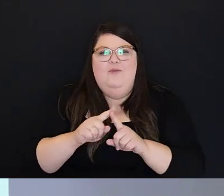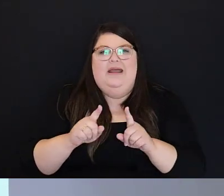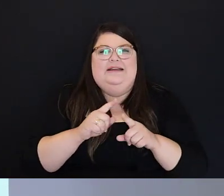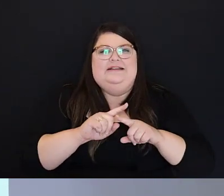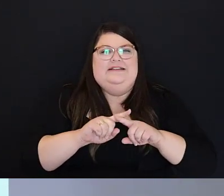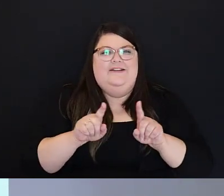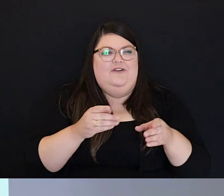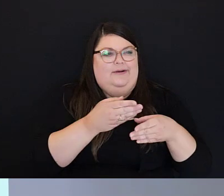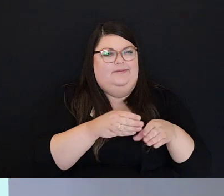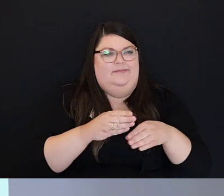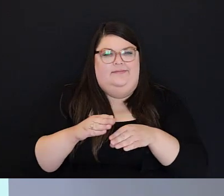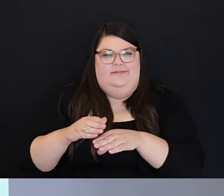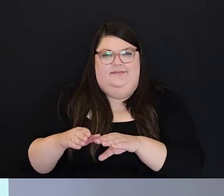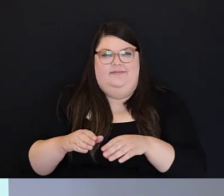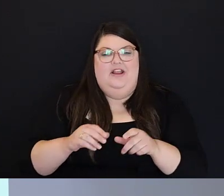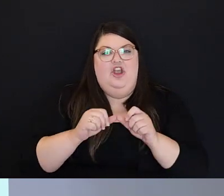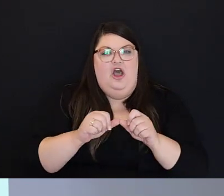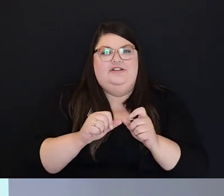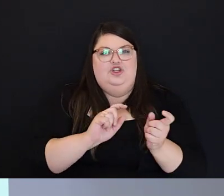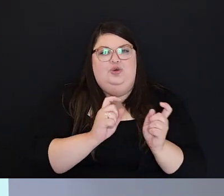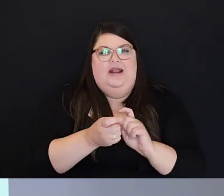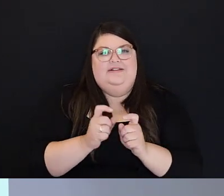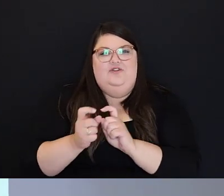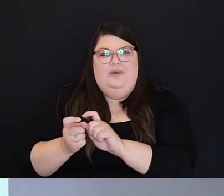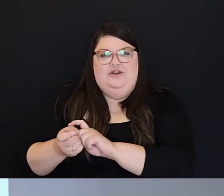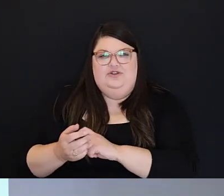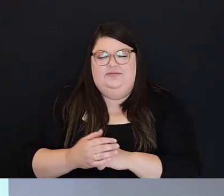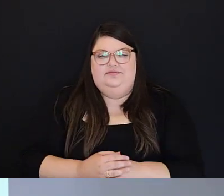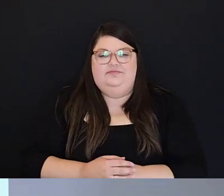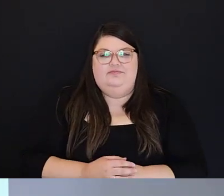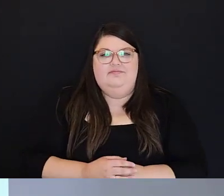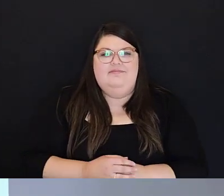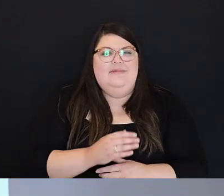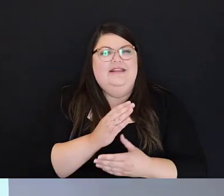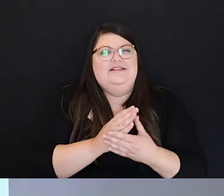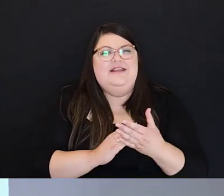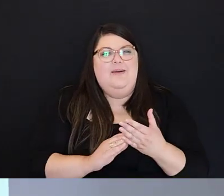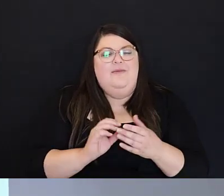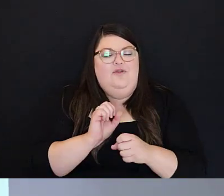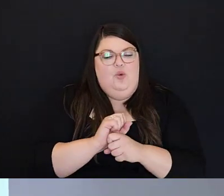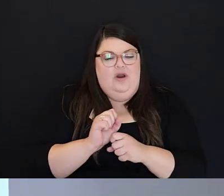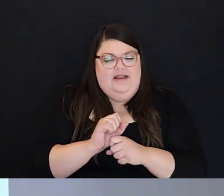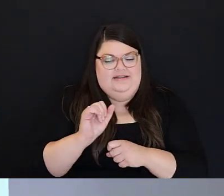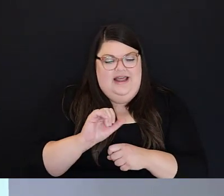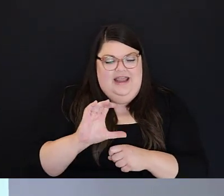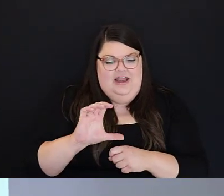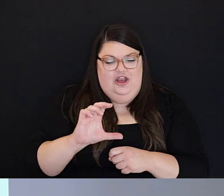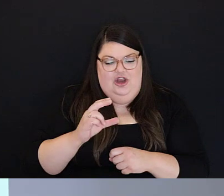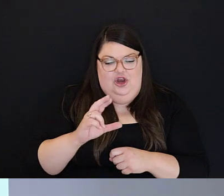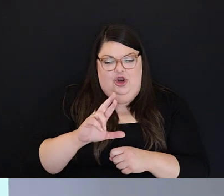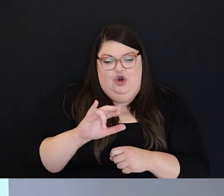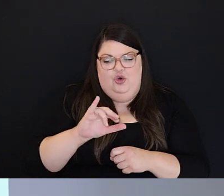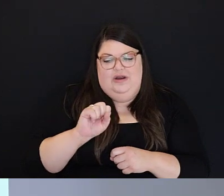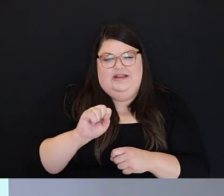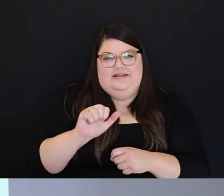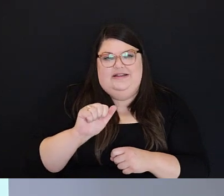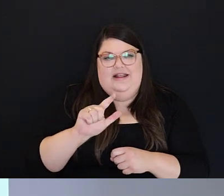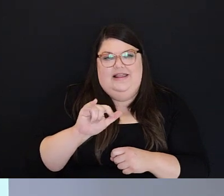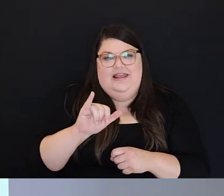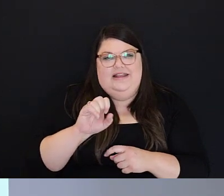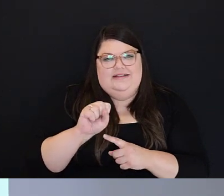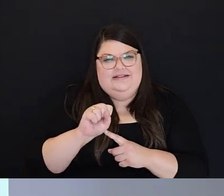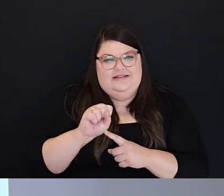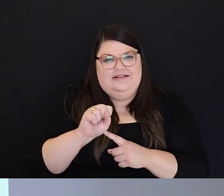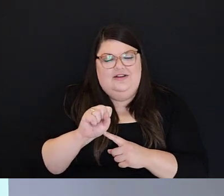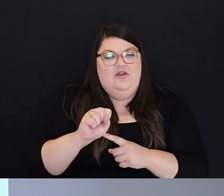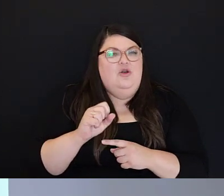transformation, but also how like some of the work, they feel like chrysalises. They feel like chrysalises,